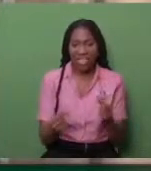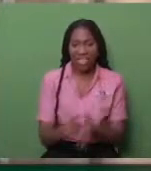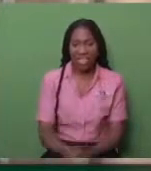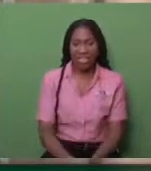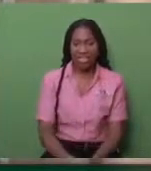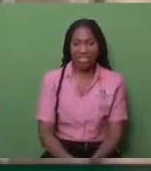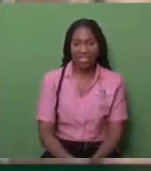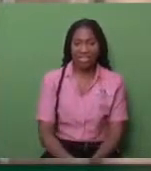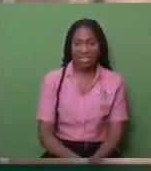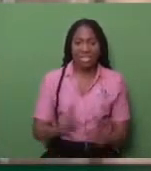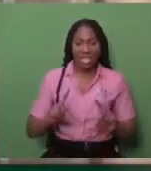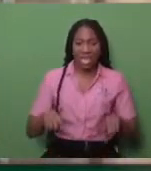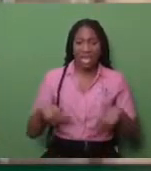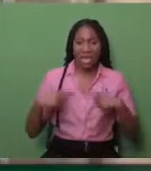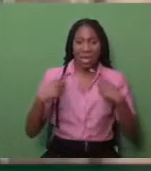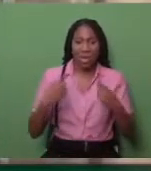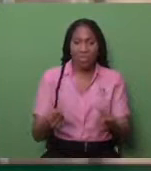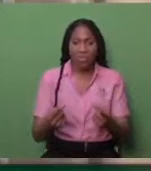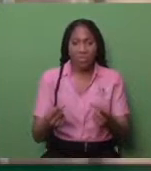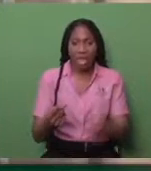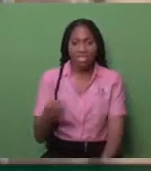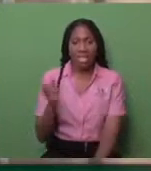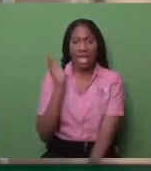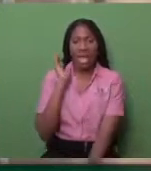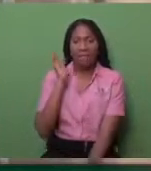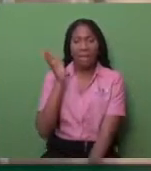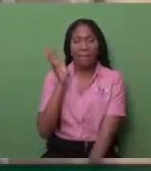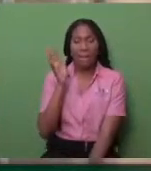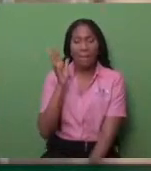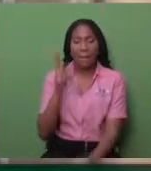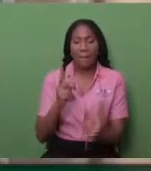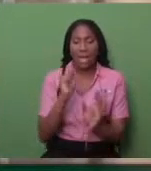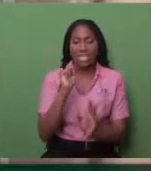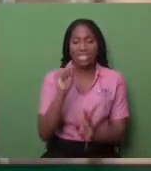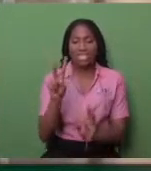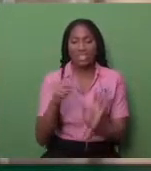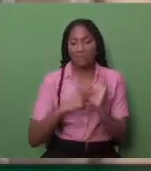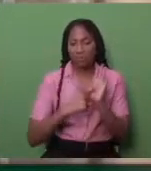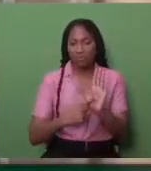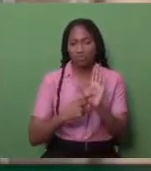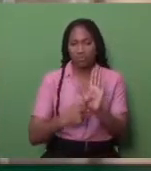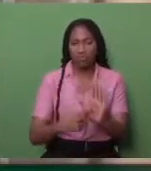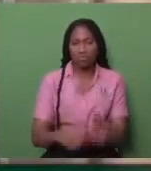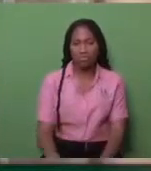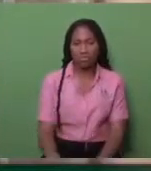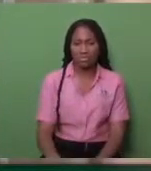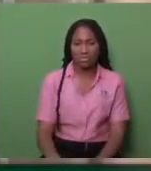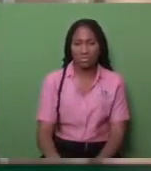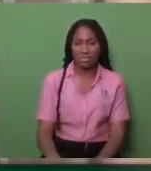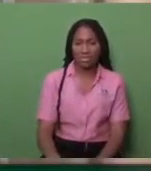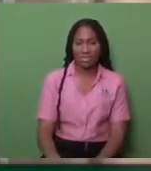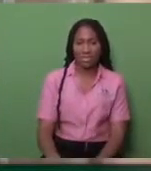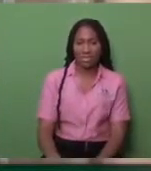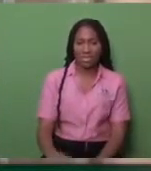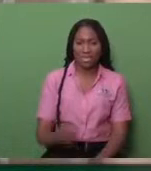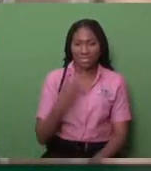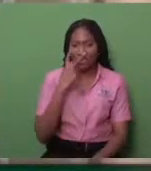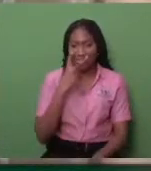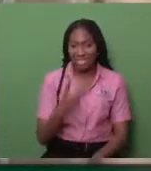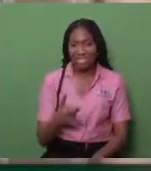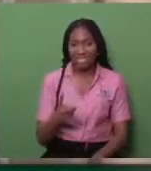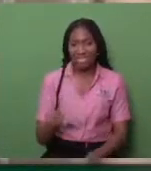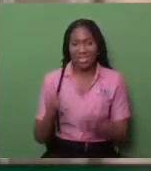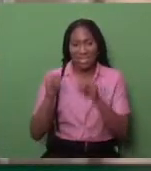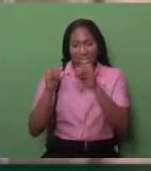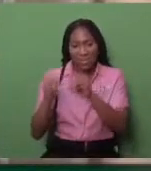at him, and he thinks some big TV star, some big Sawati. The health sector was doomed the minute they placed a bush doctor like Dayal Singh to